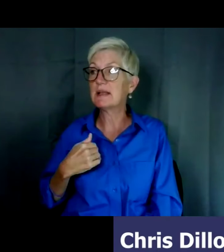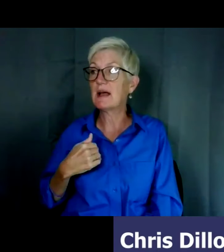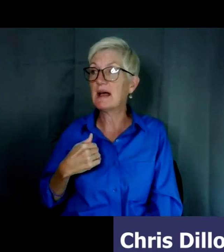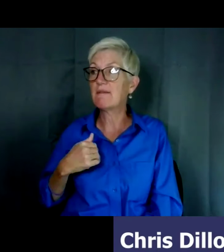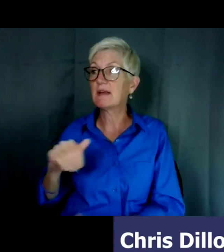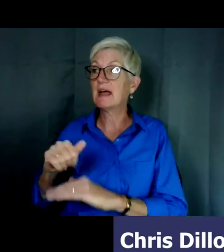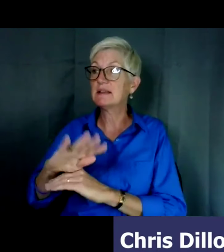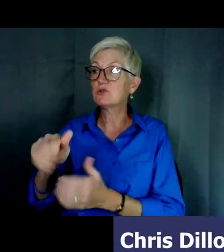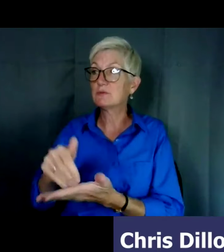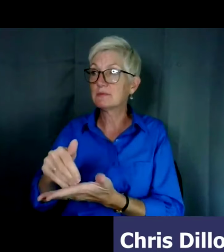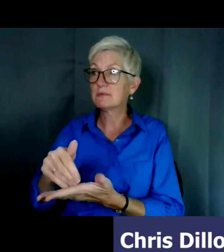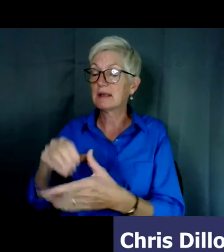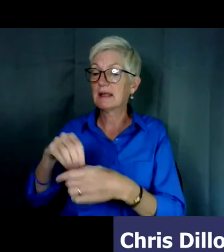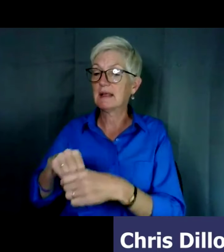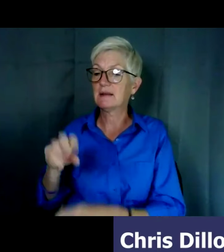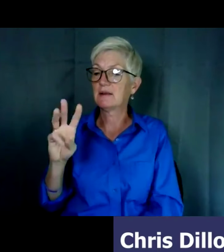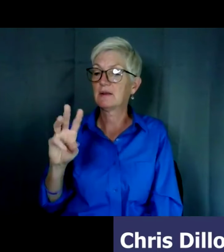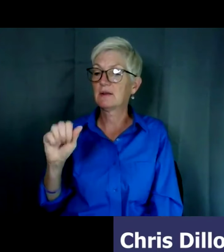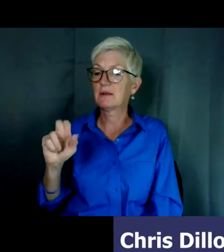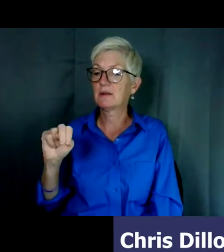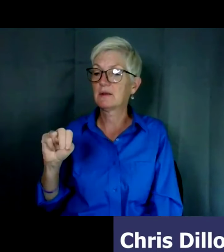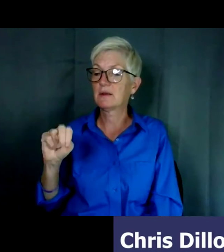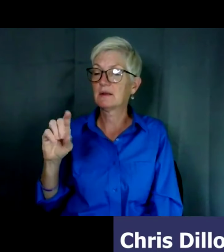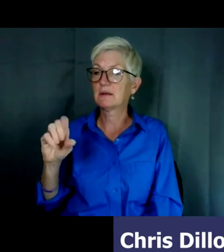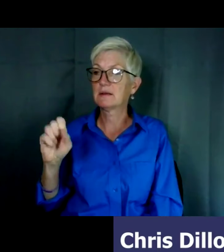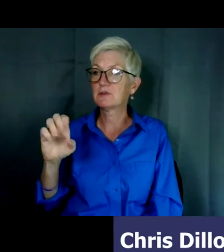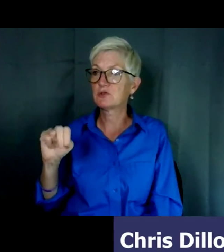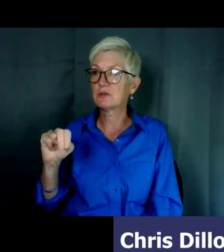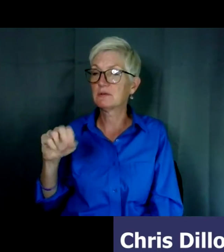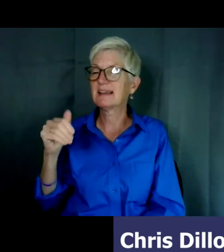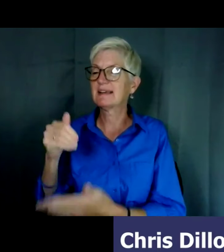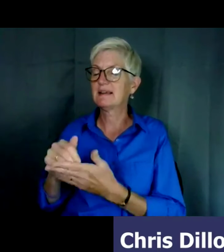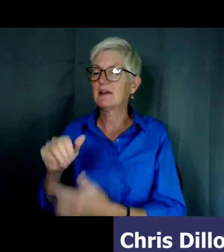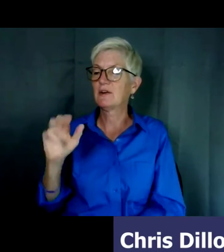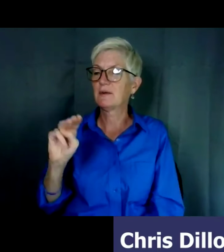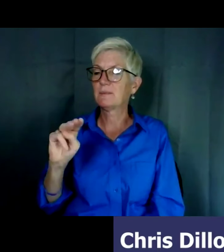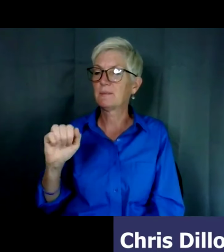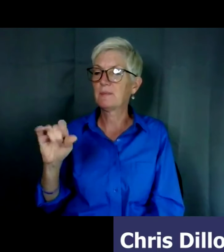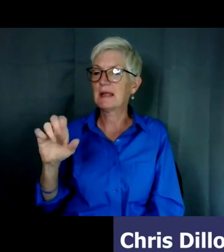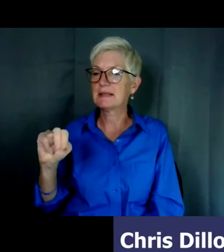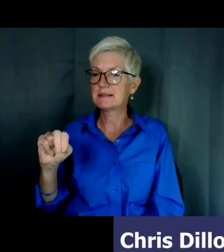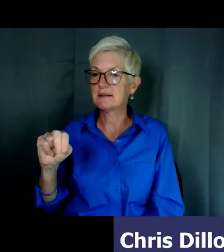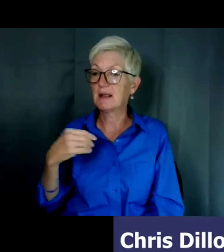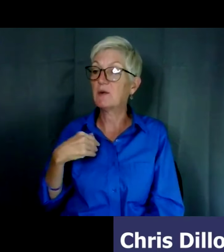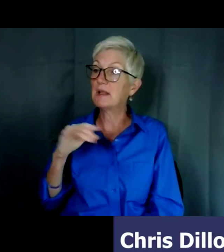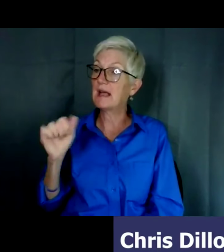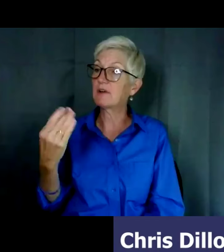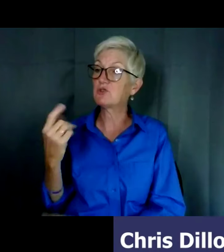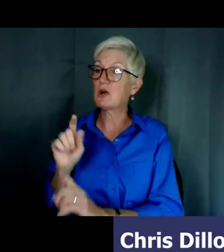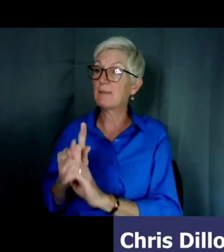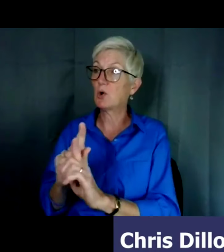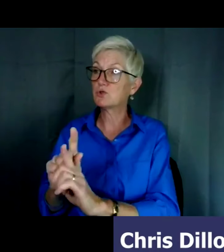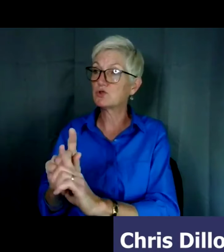distribution center in Windsor, Northeast Madison. And at that location, we have a job coach. And